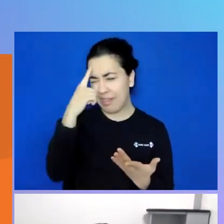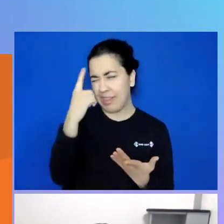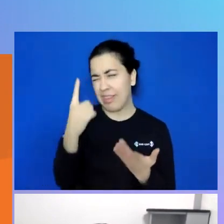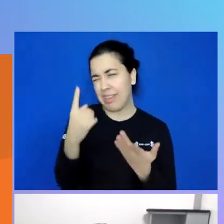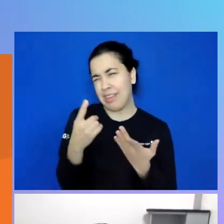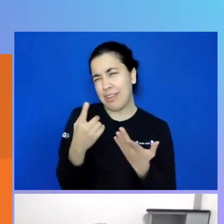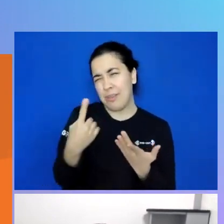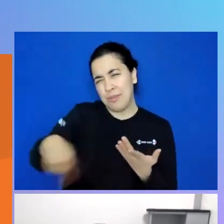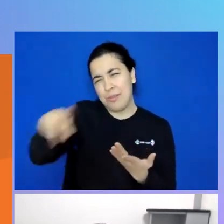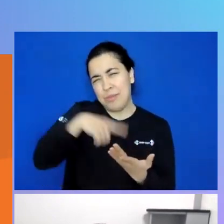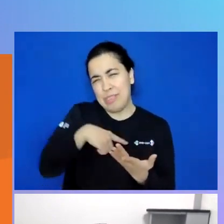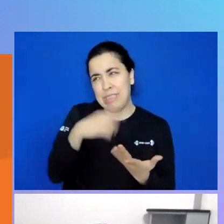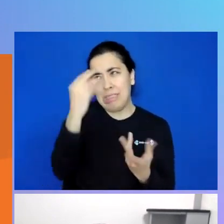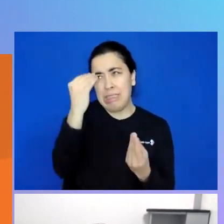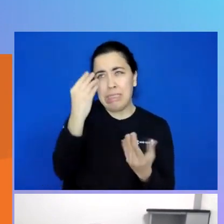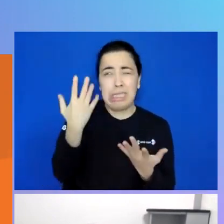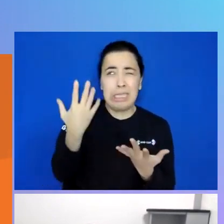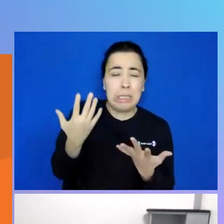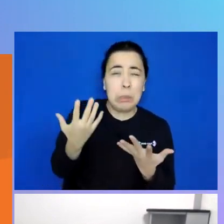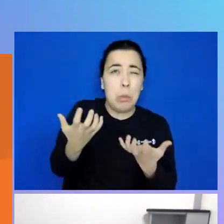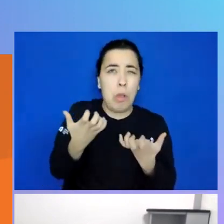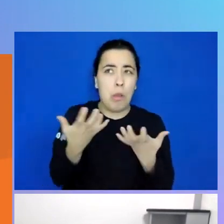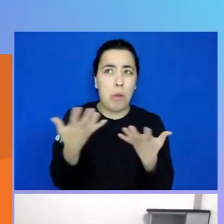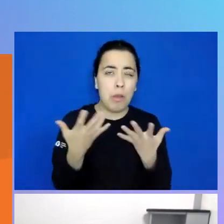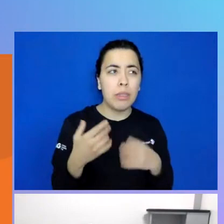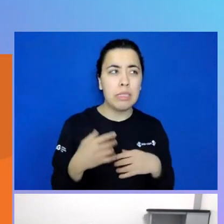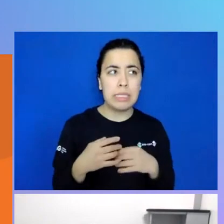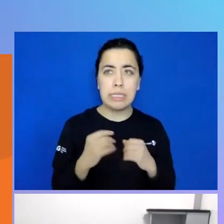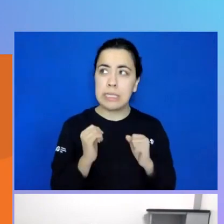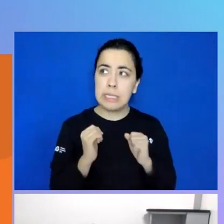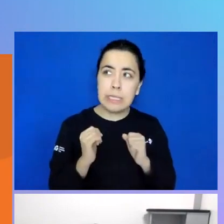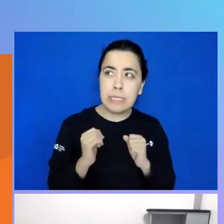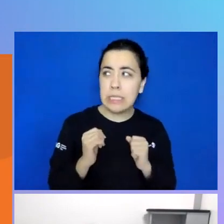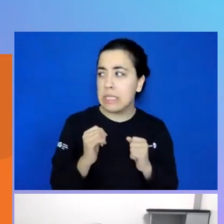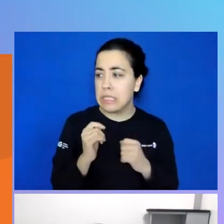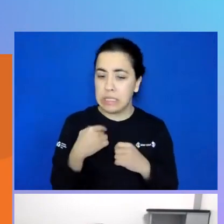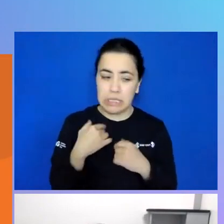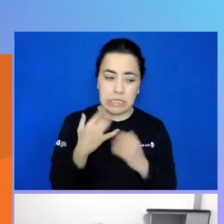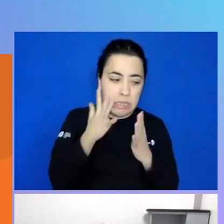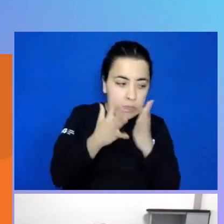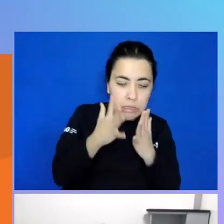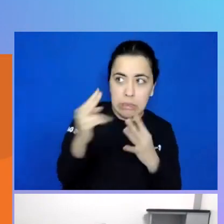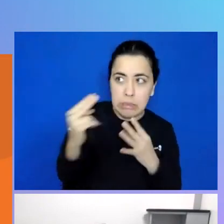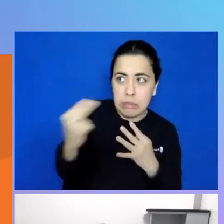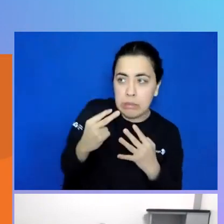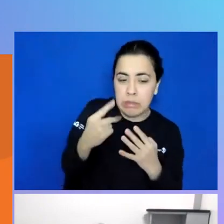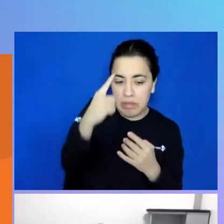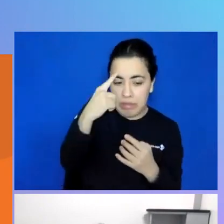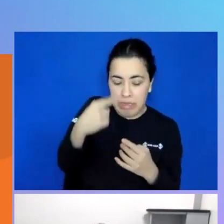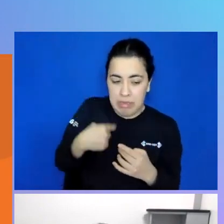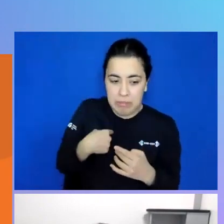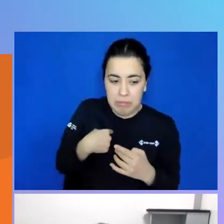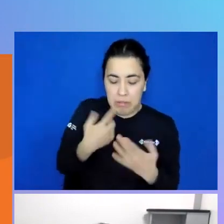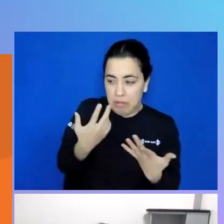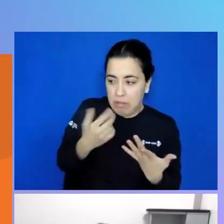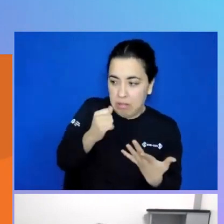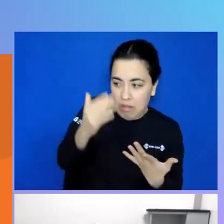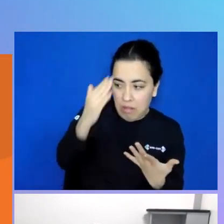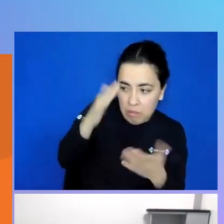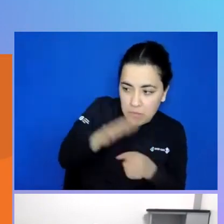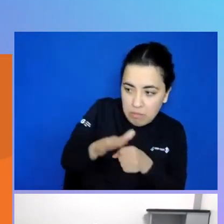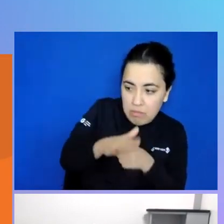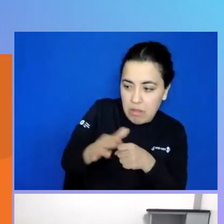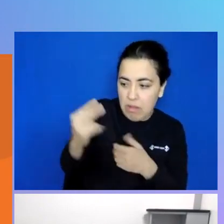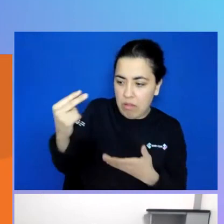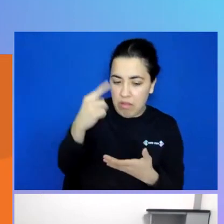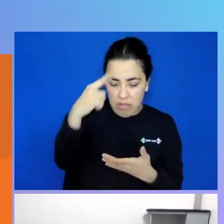of us is to say, I'm going to look foolish, or I'm going to look inexperienced or silly if I have to